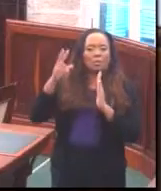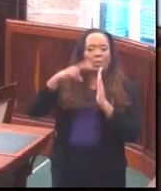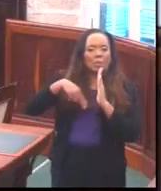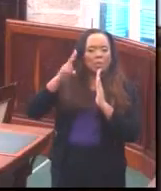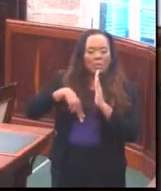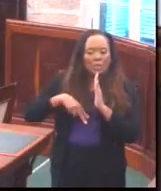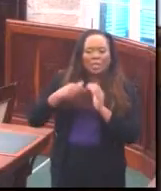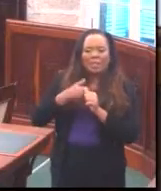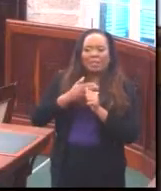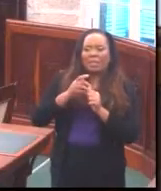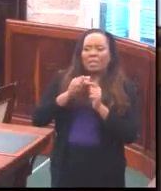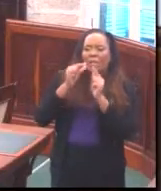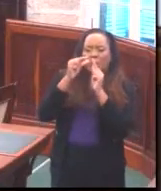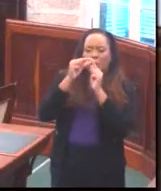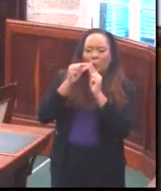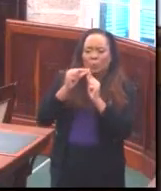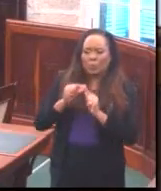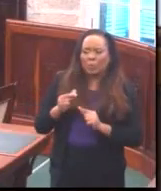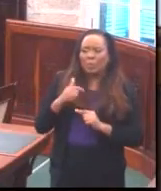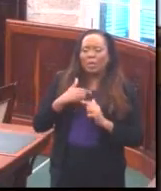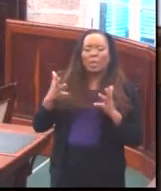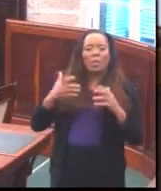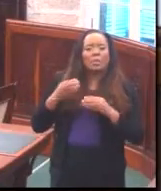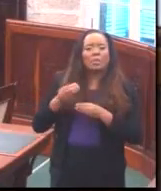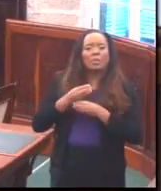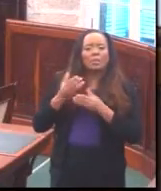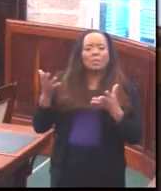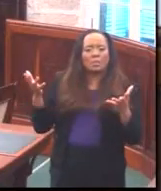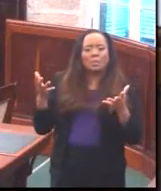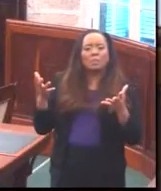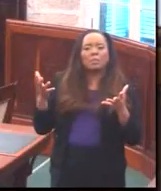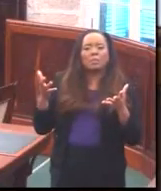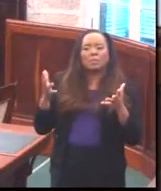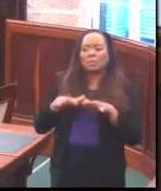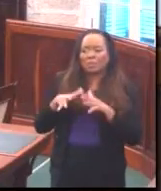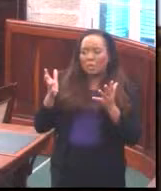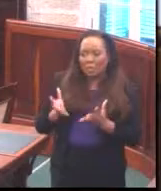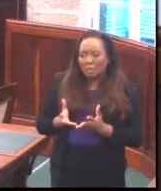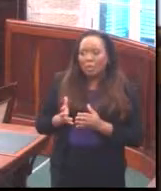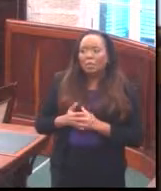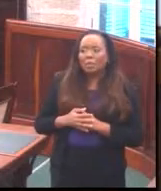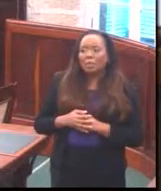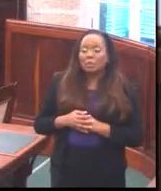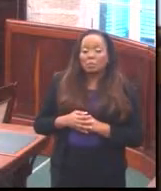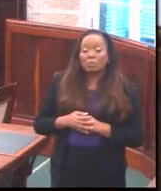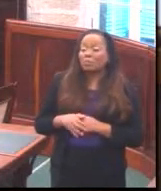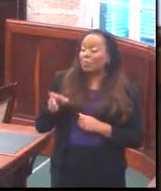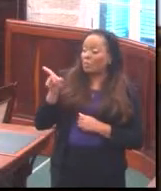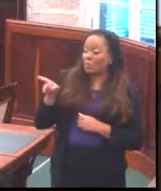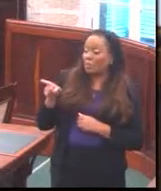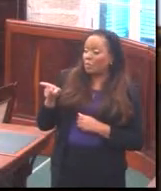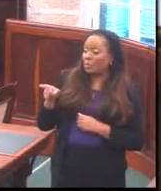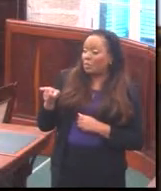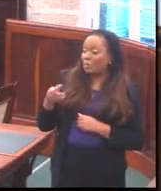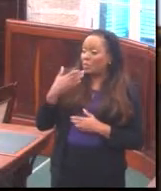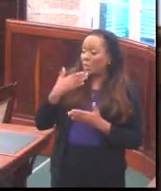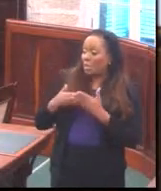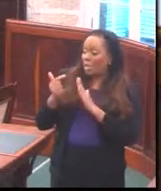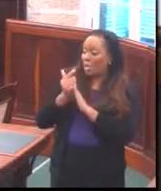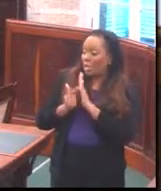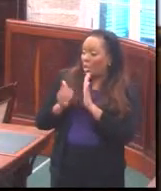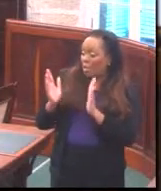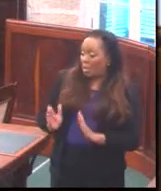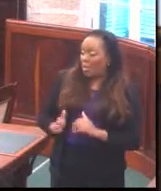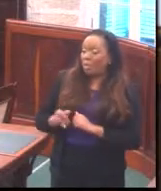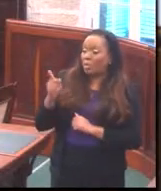section word for word, I give context. And you would want me to give context because you are a good lawyer and you understand that when